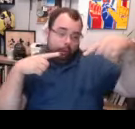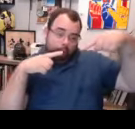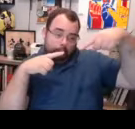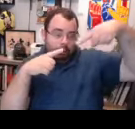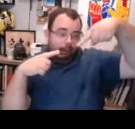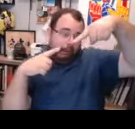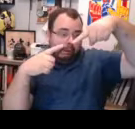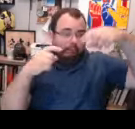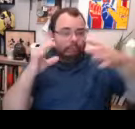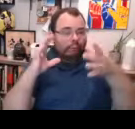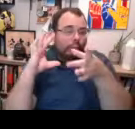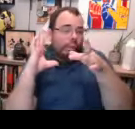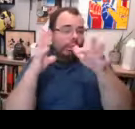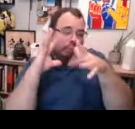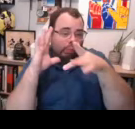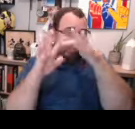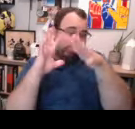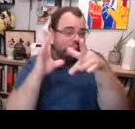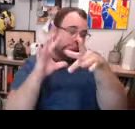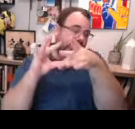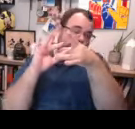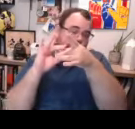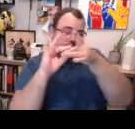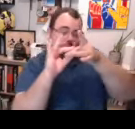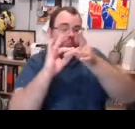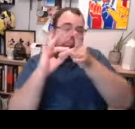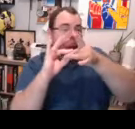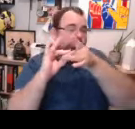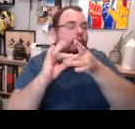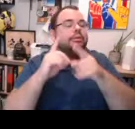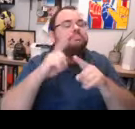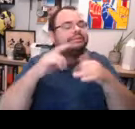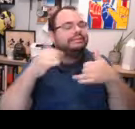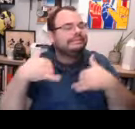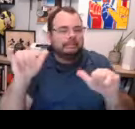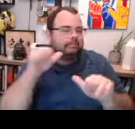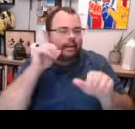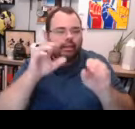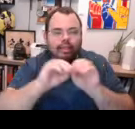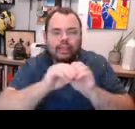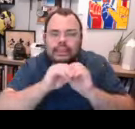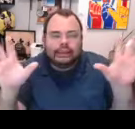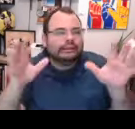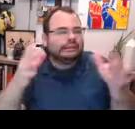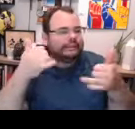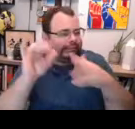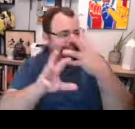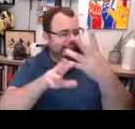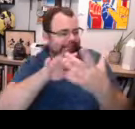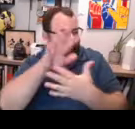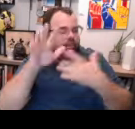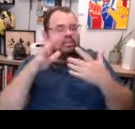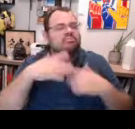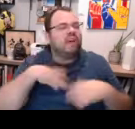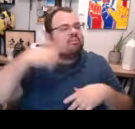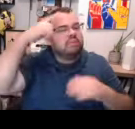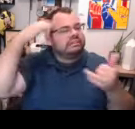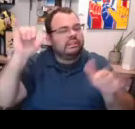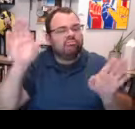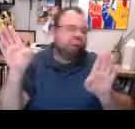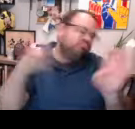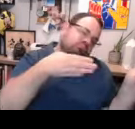and all of a sudden started getting these signals, the connections just weren't being made. And so things weren't clear,